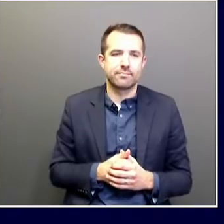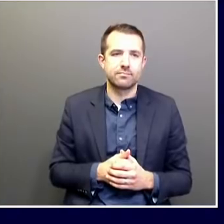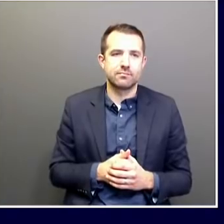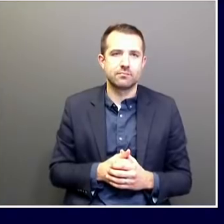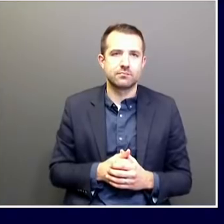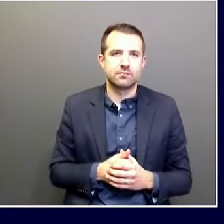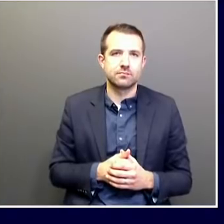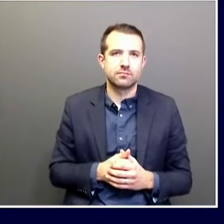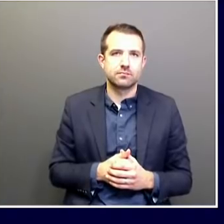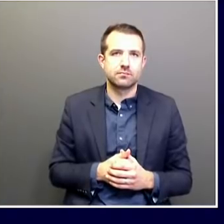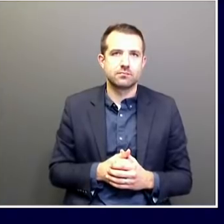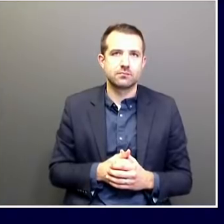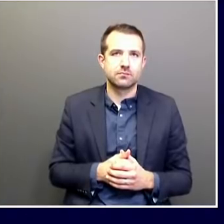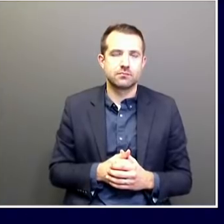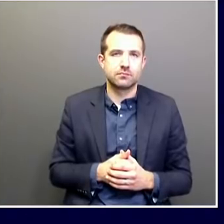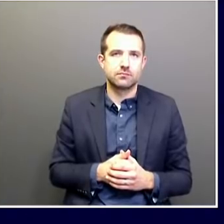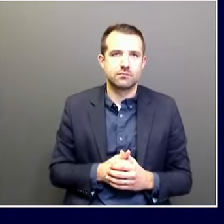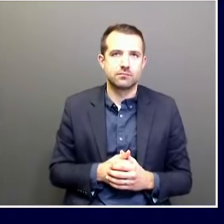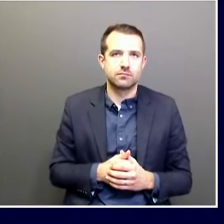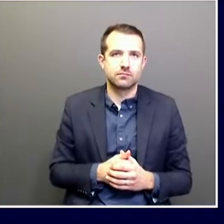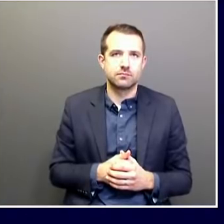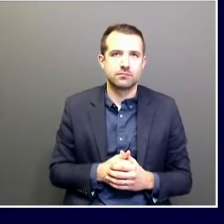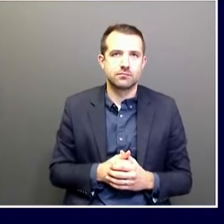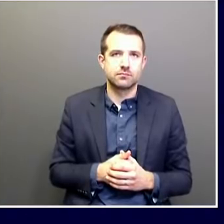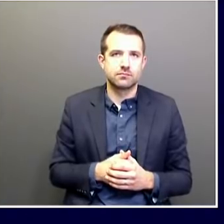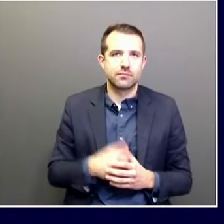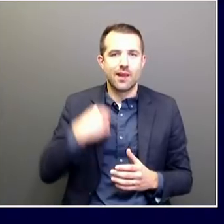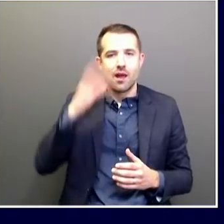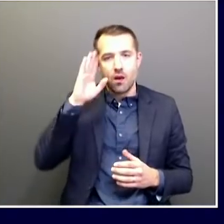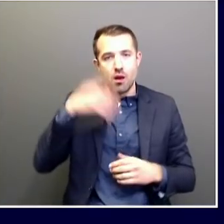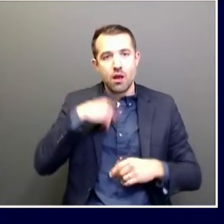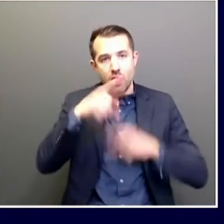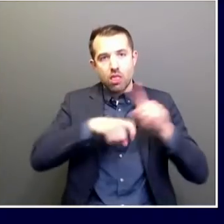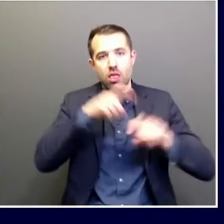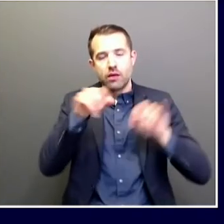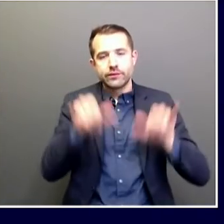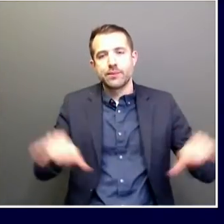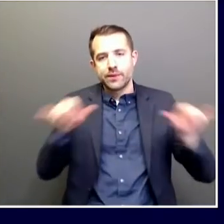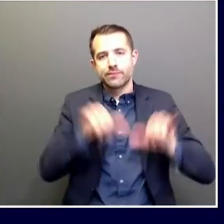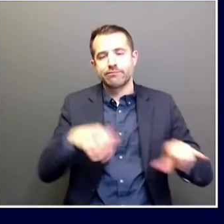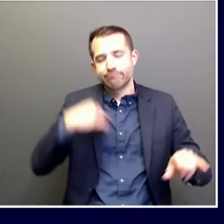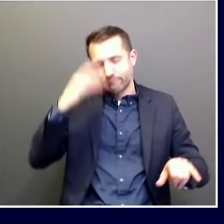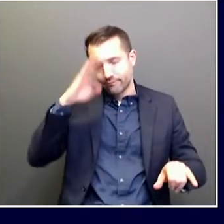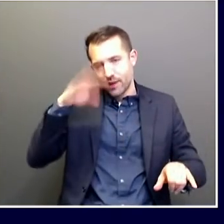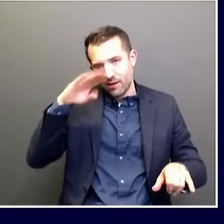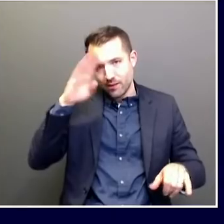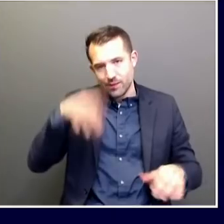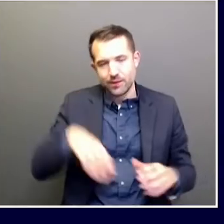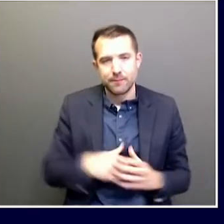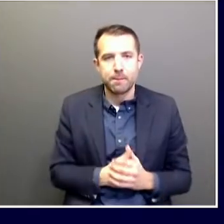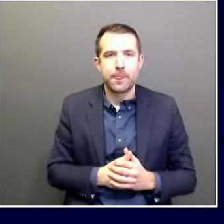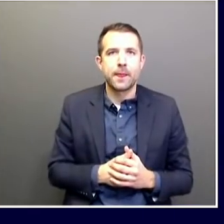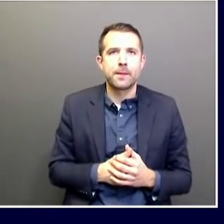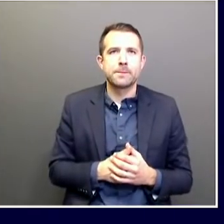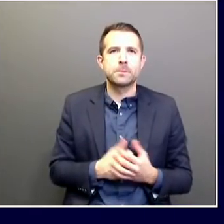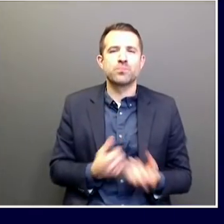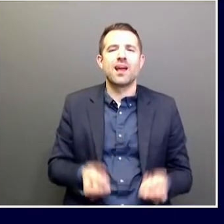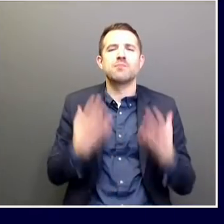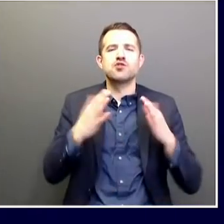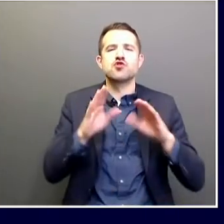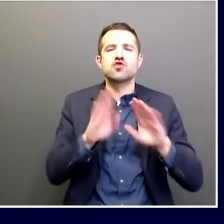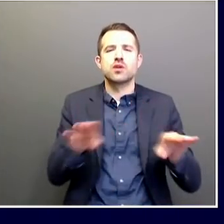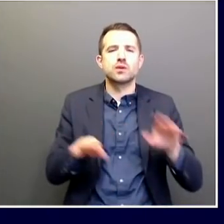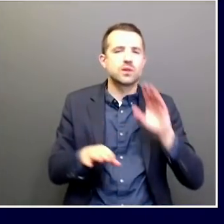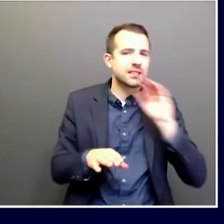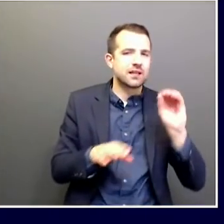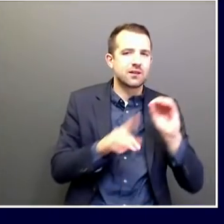allow the things to keep moving along. I guess where my brain is going is this: how many kids ages 0 to 4 do we have population wise in our